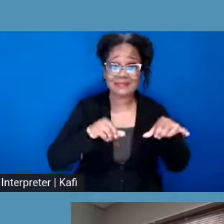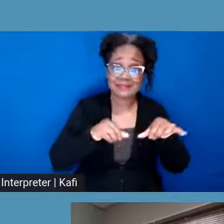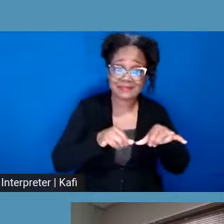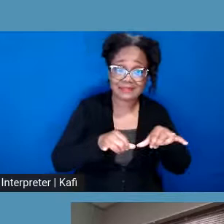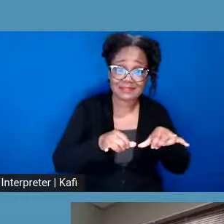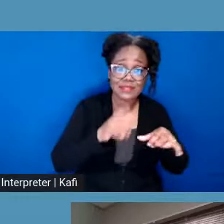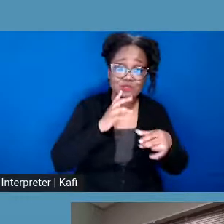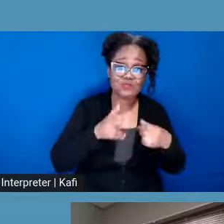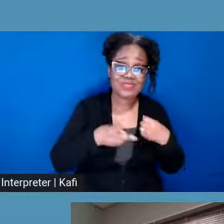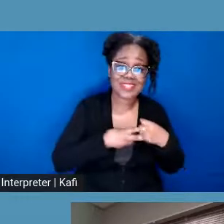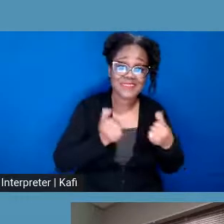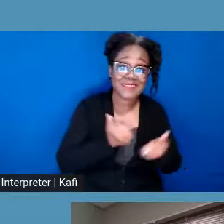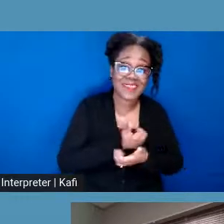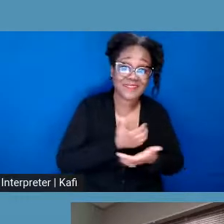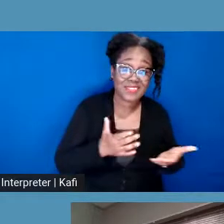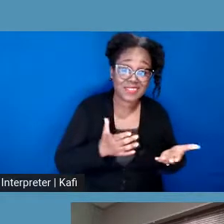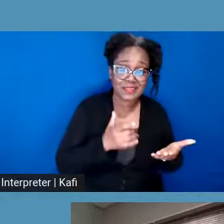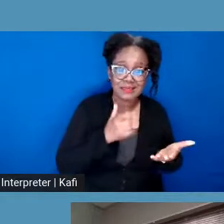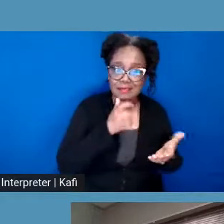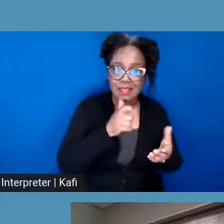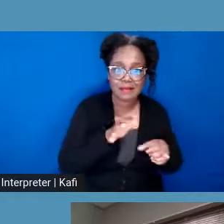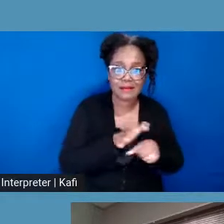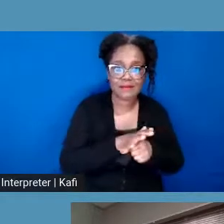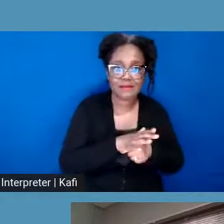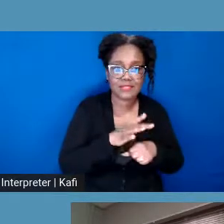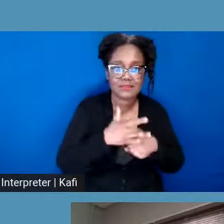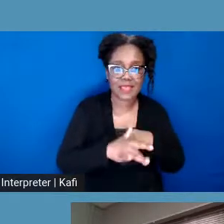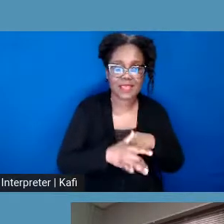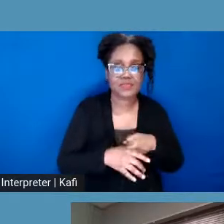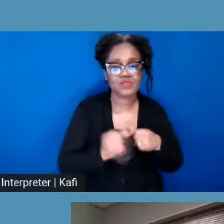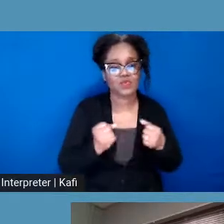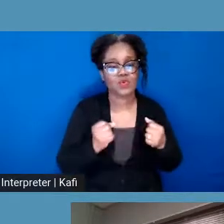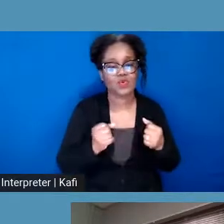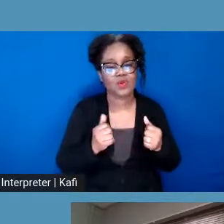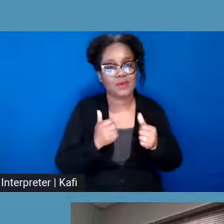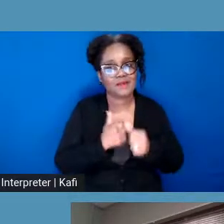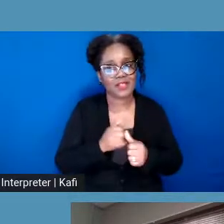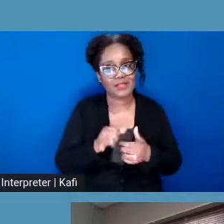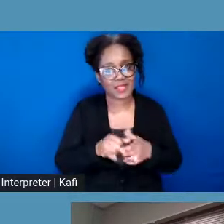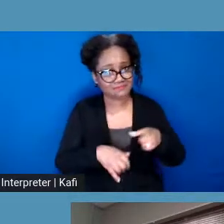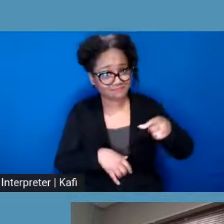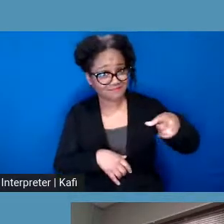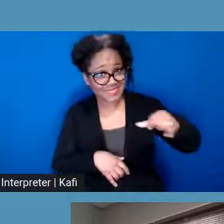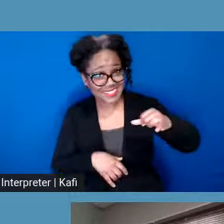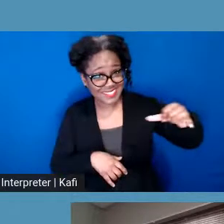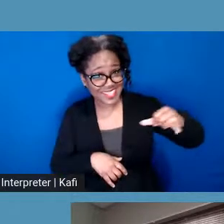So yeah, I use that chart all the time. Yeah, that's what I work from too.